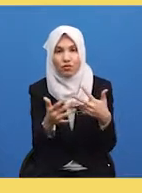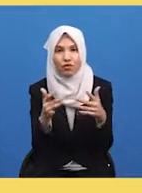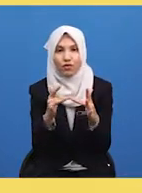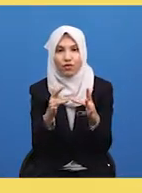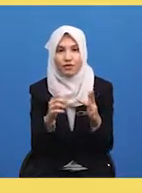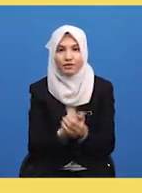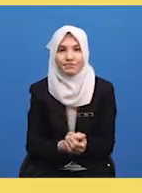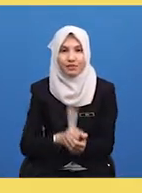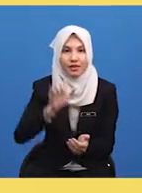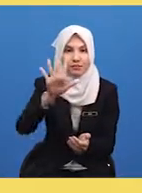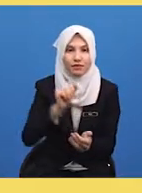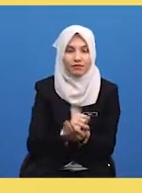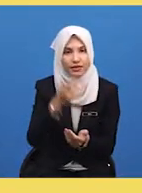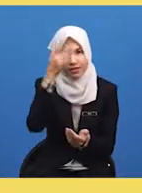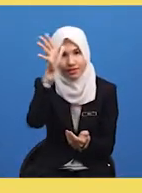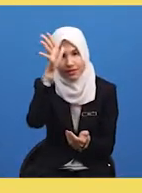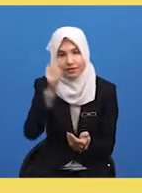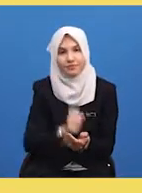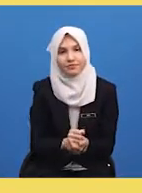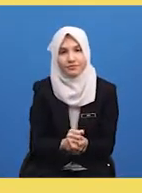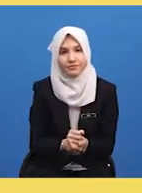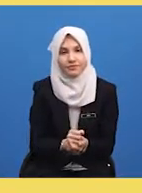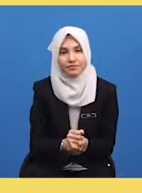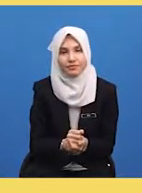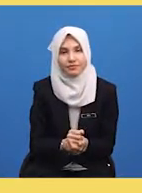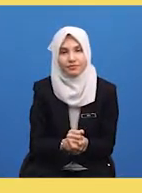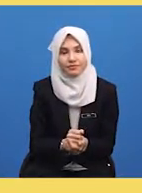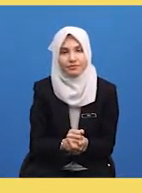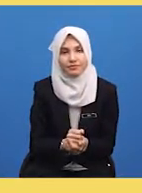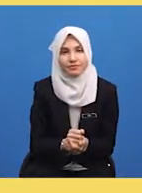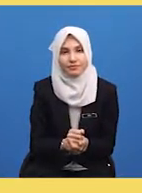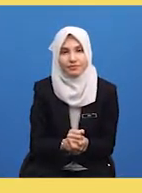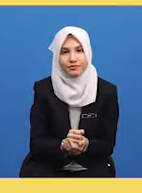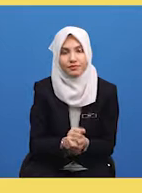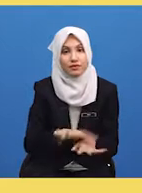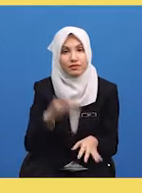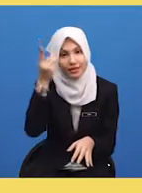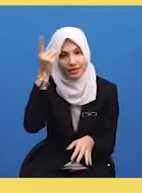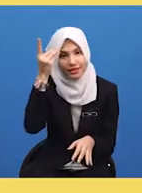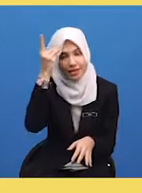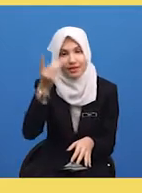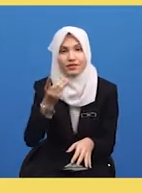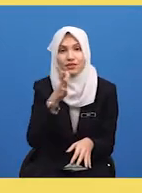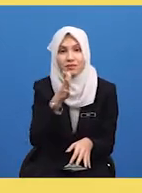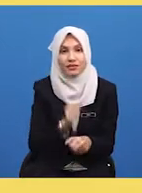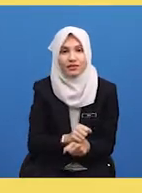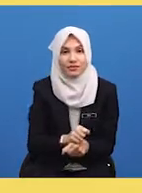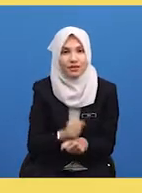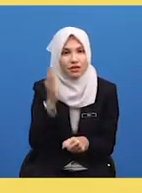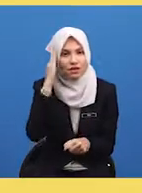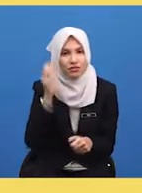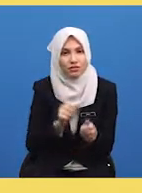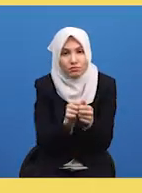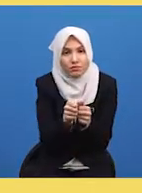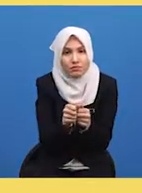Number five, Daniel's mother knows his password. And lastly, number six,